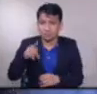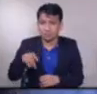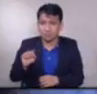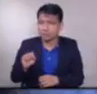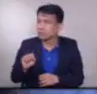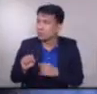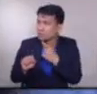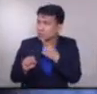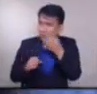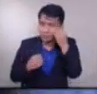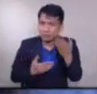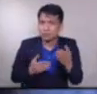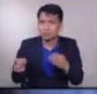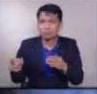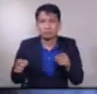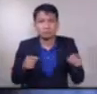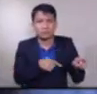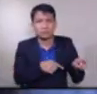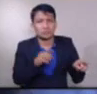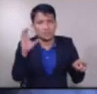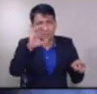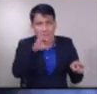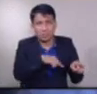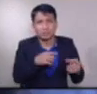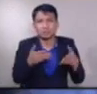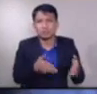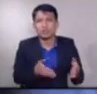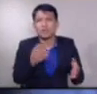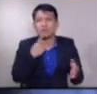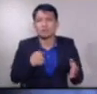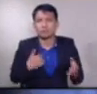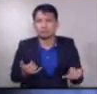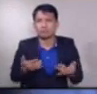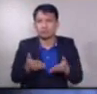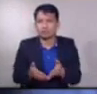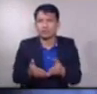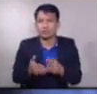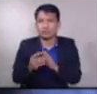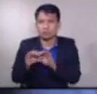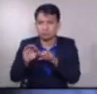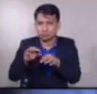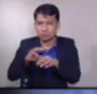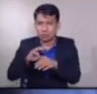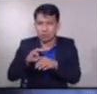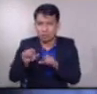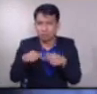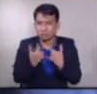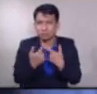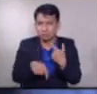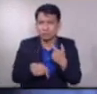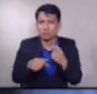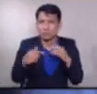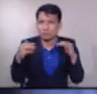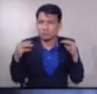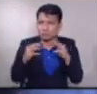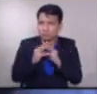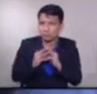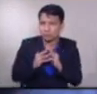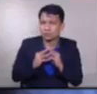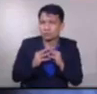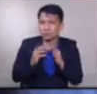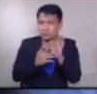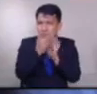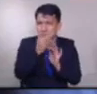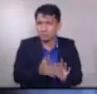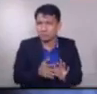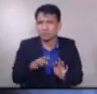aming eldership, ang sila mismo ang hahanap ng paraan. Pangalaw, meron kami tinatawag na coalition ng Muslim and Christian. In fact, we have Royal